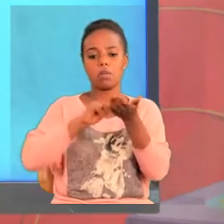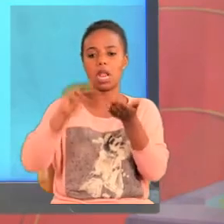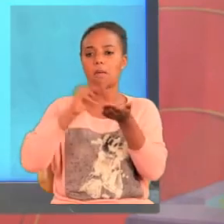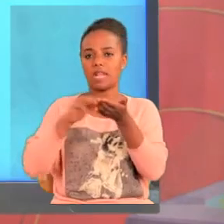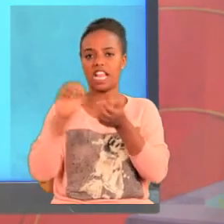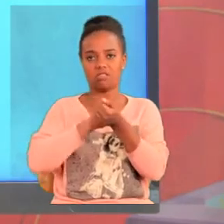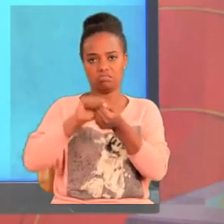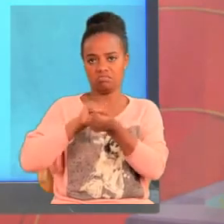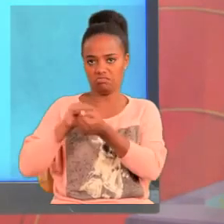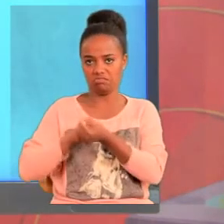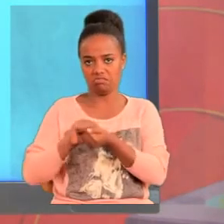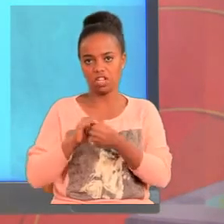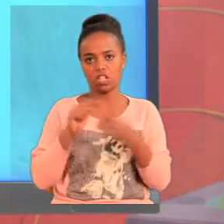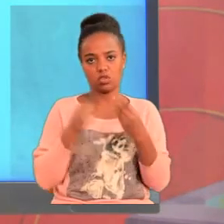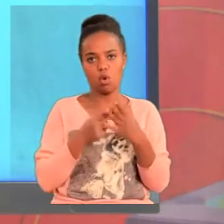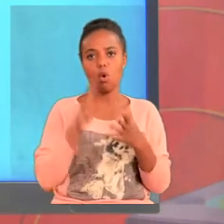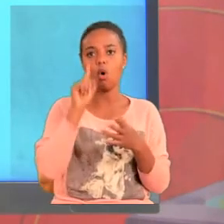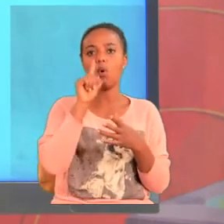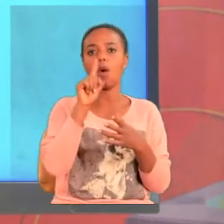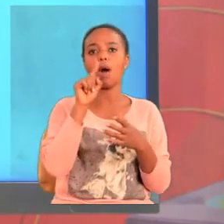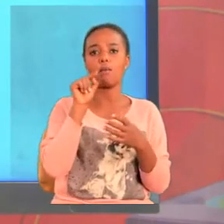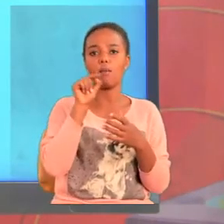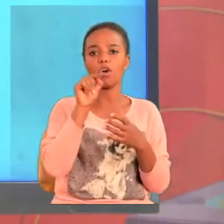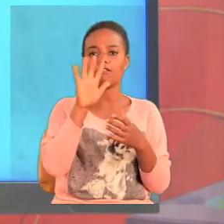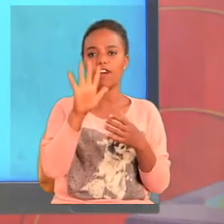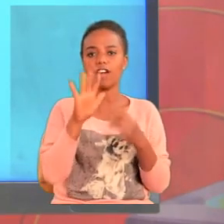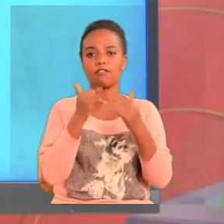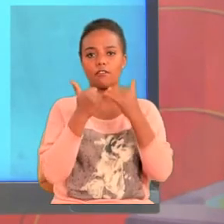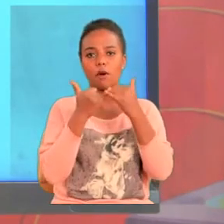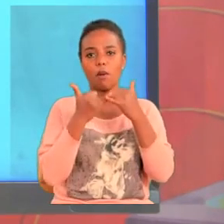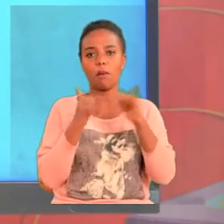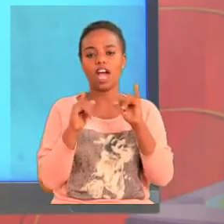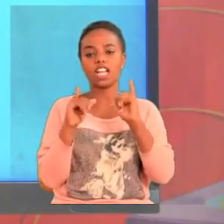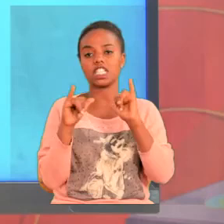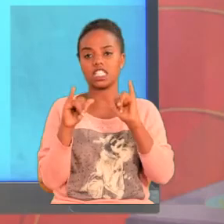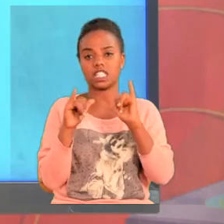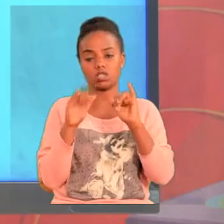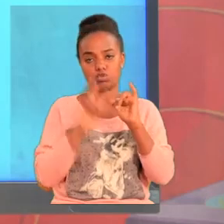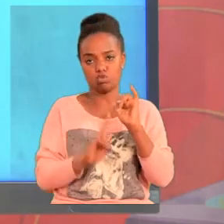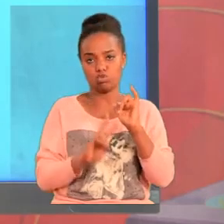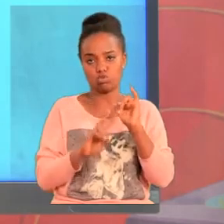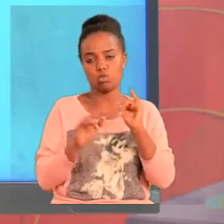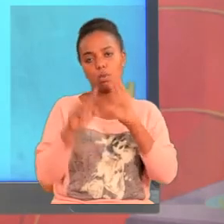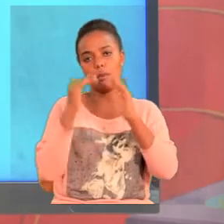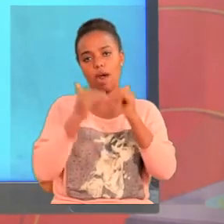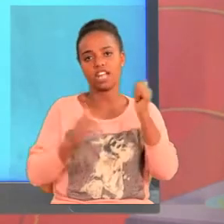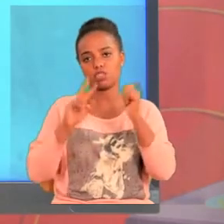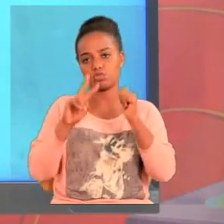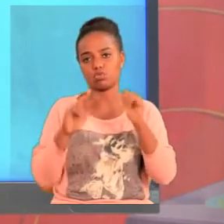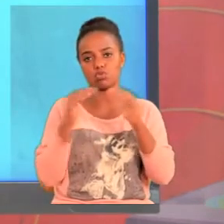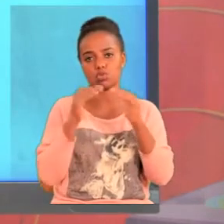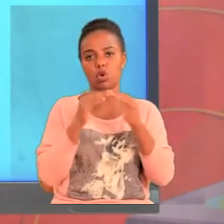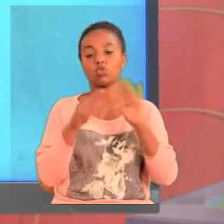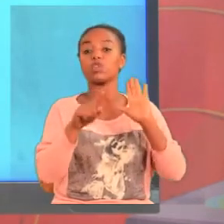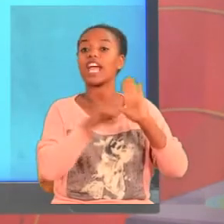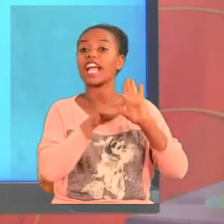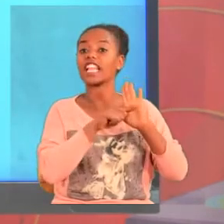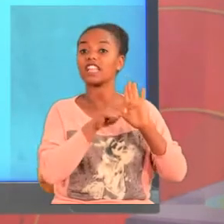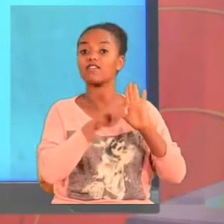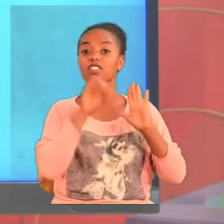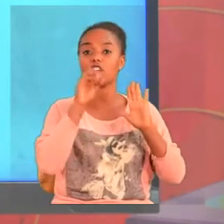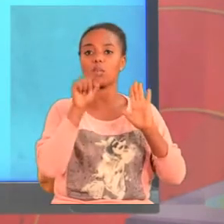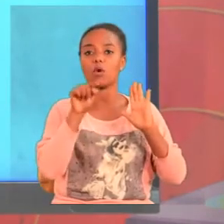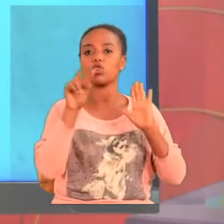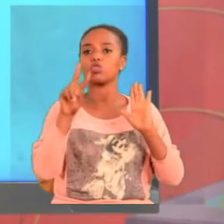one. 1.5 minus 2 divided by 2, you get negative 0.25. This negative indicates